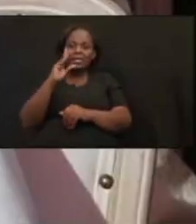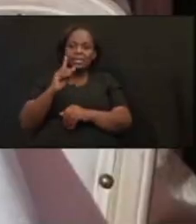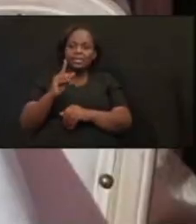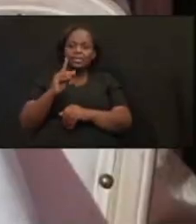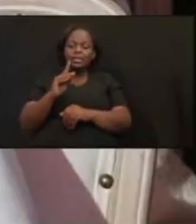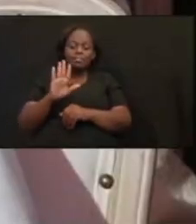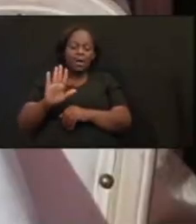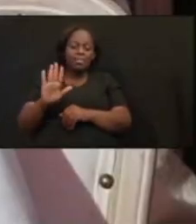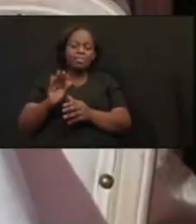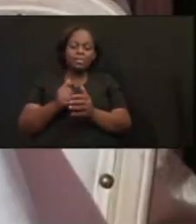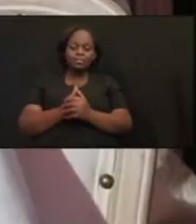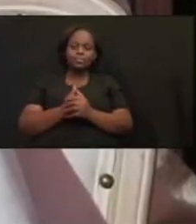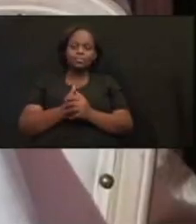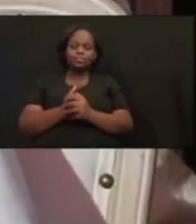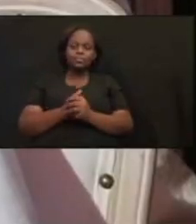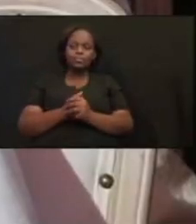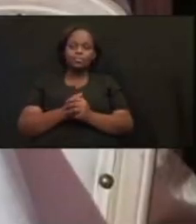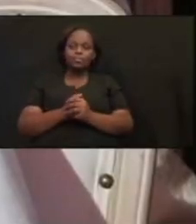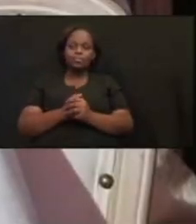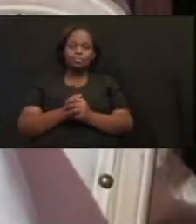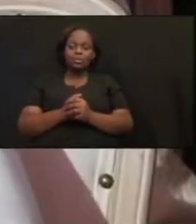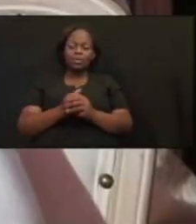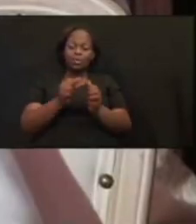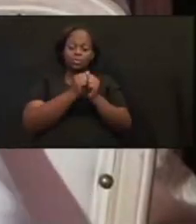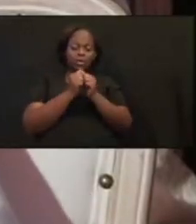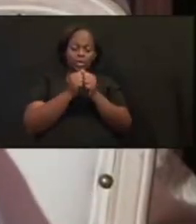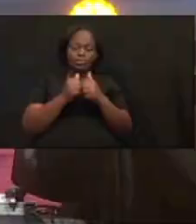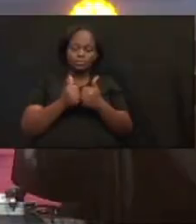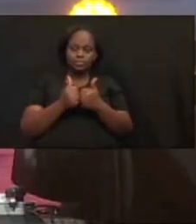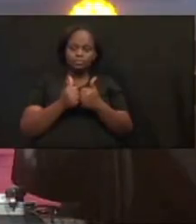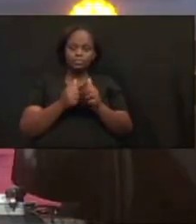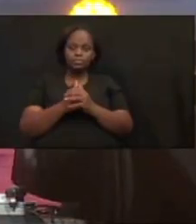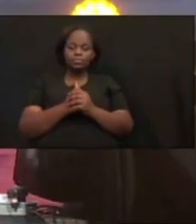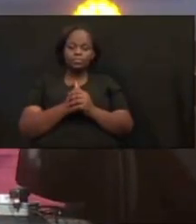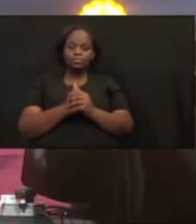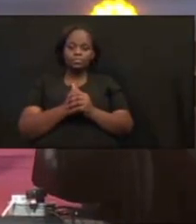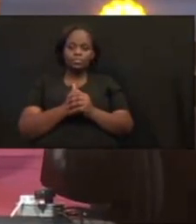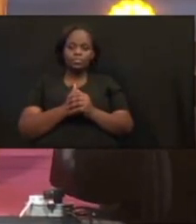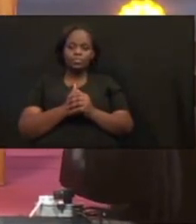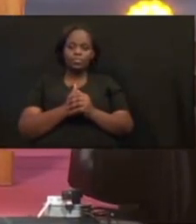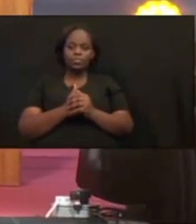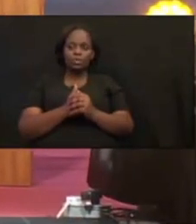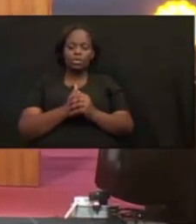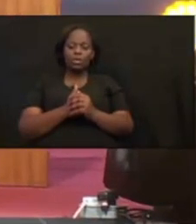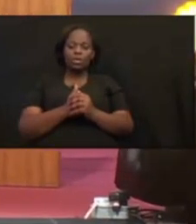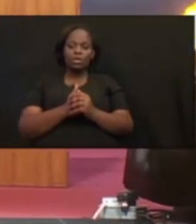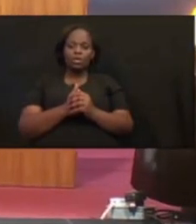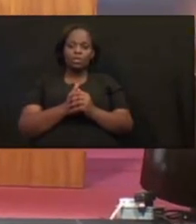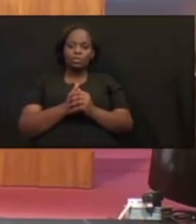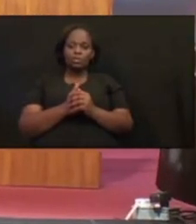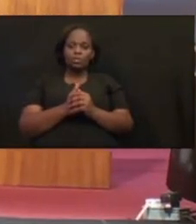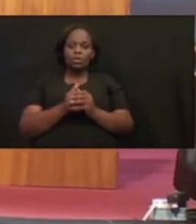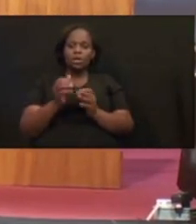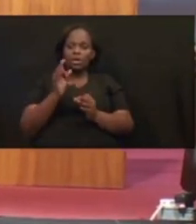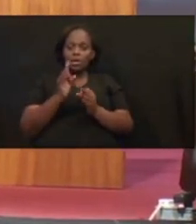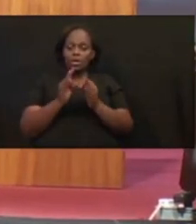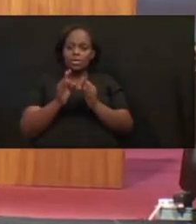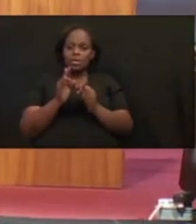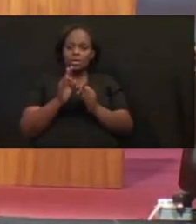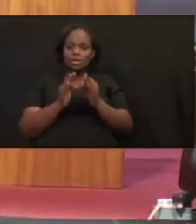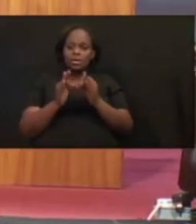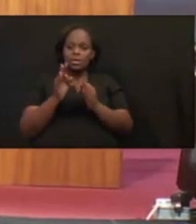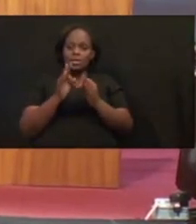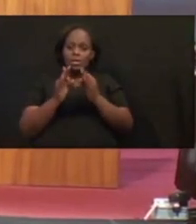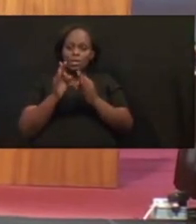to a space. Are we together now? When he now gets there, he takes away his lab coat